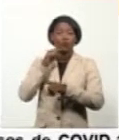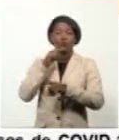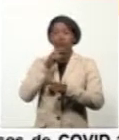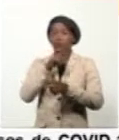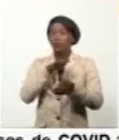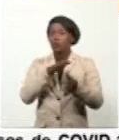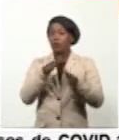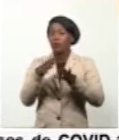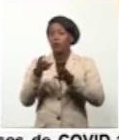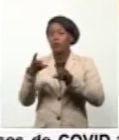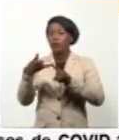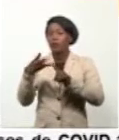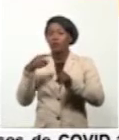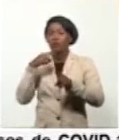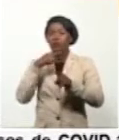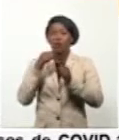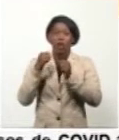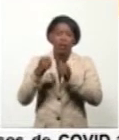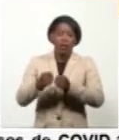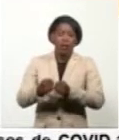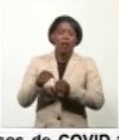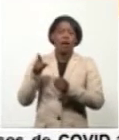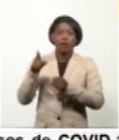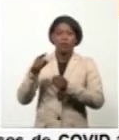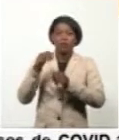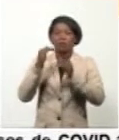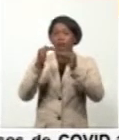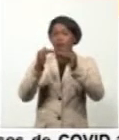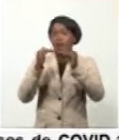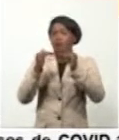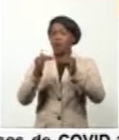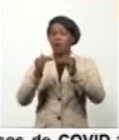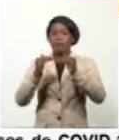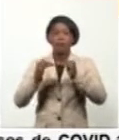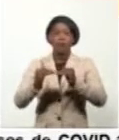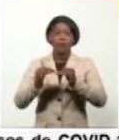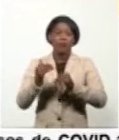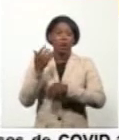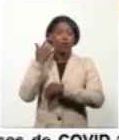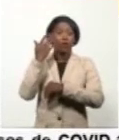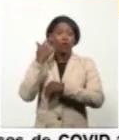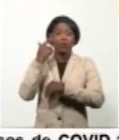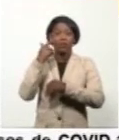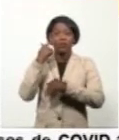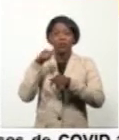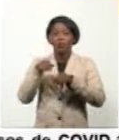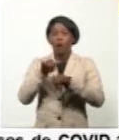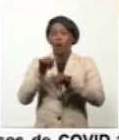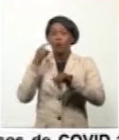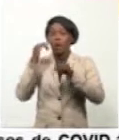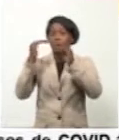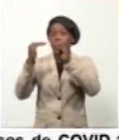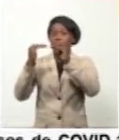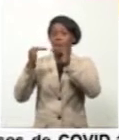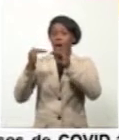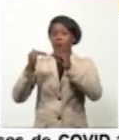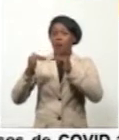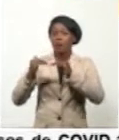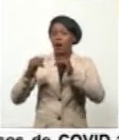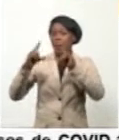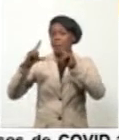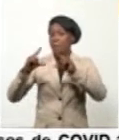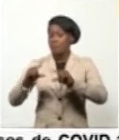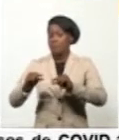dark medium red, and then the other red, and they go down in